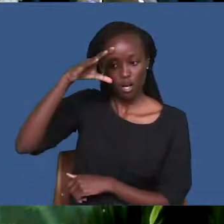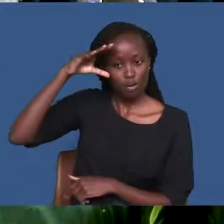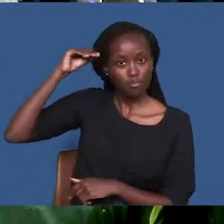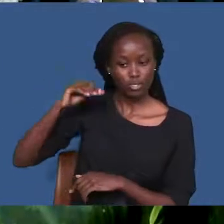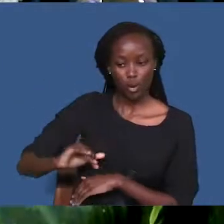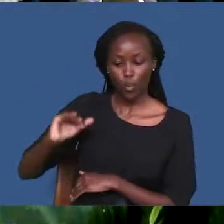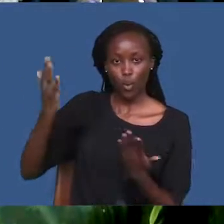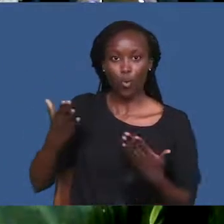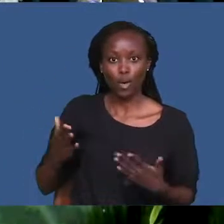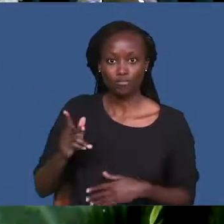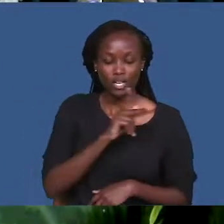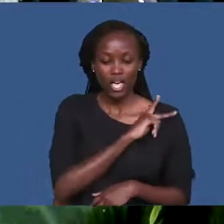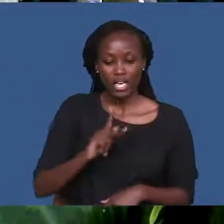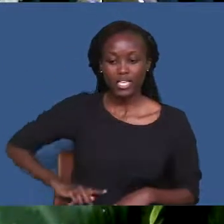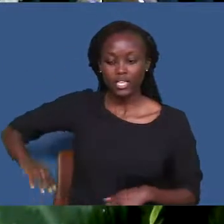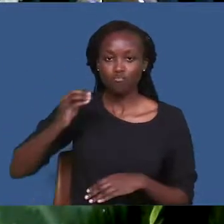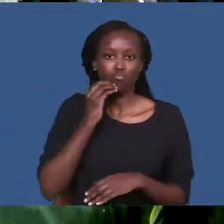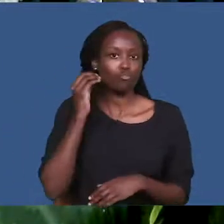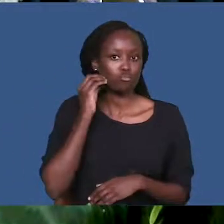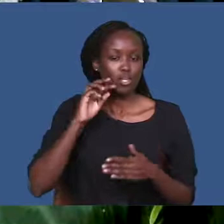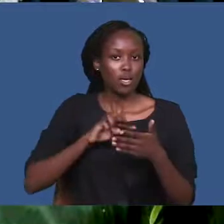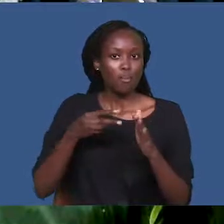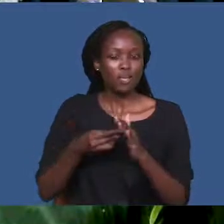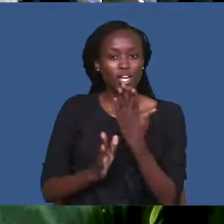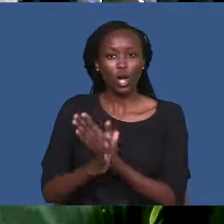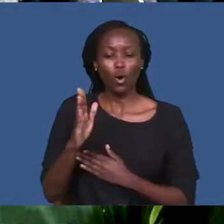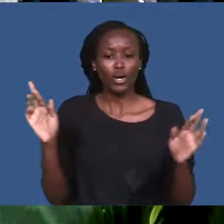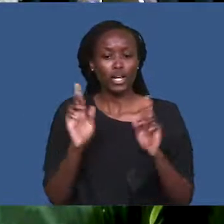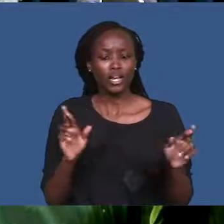him for something bigger and greater in the future.